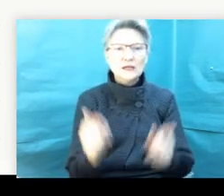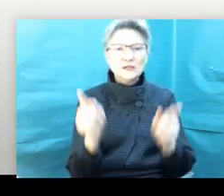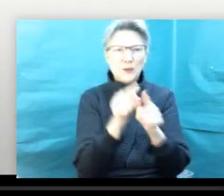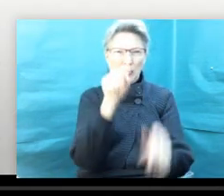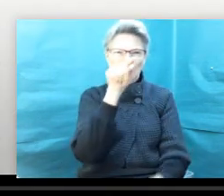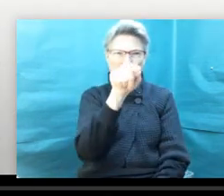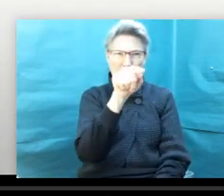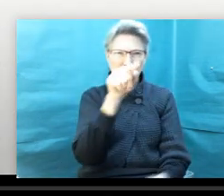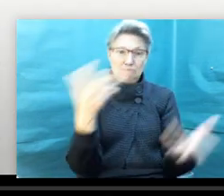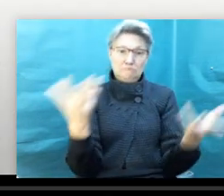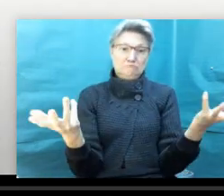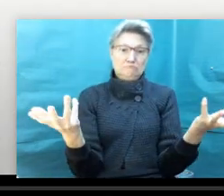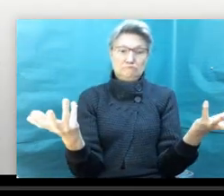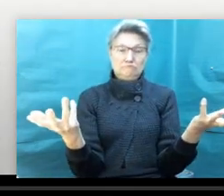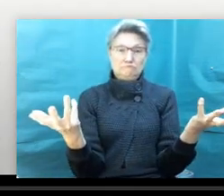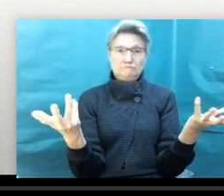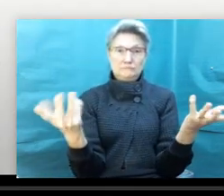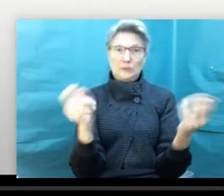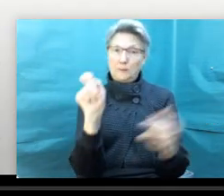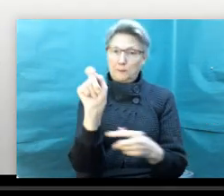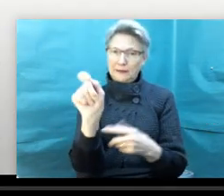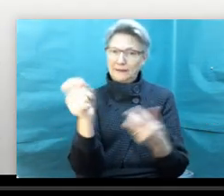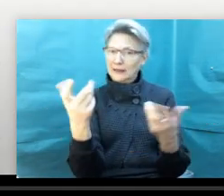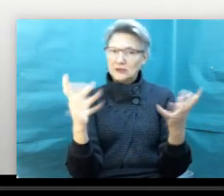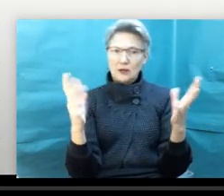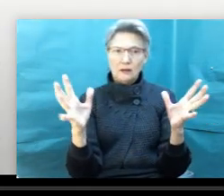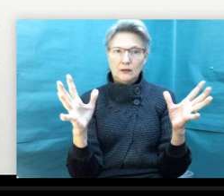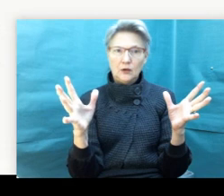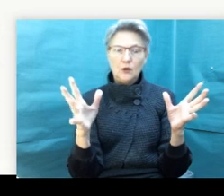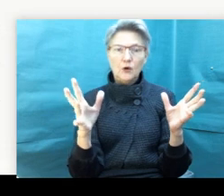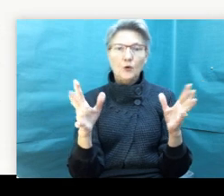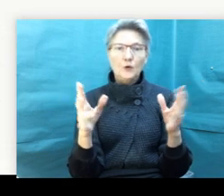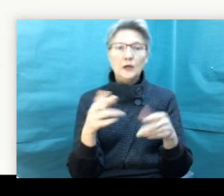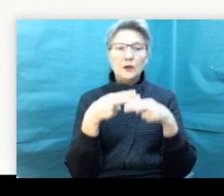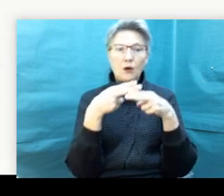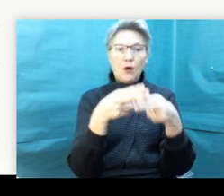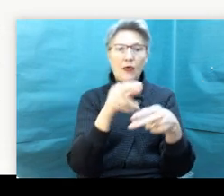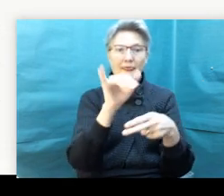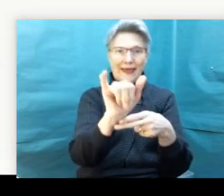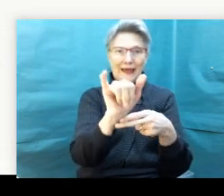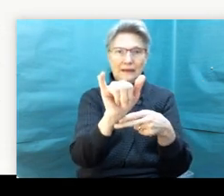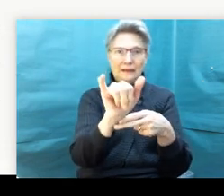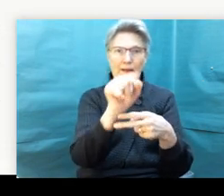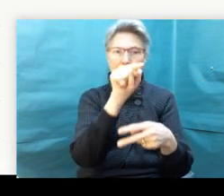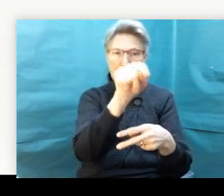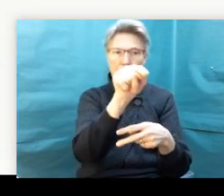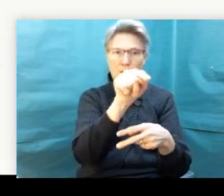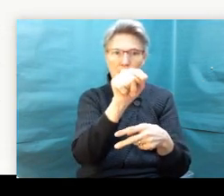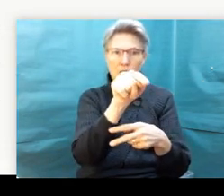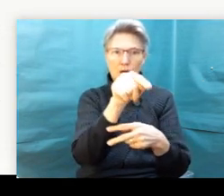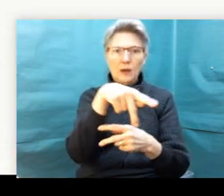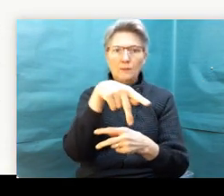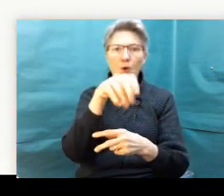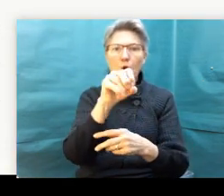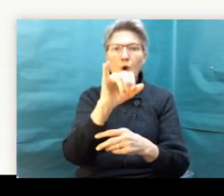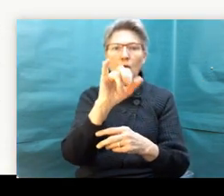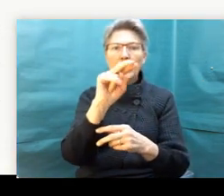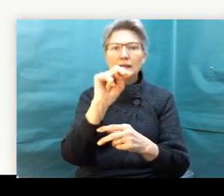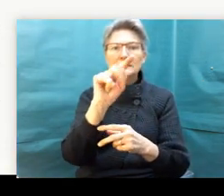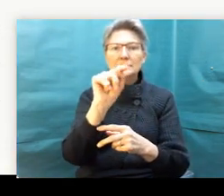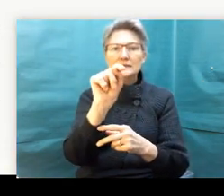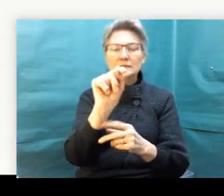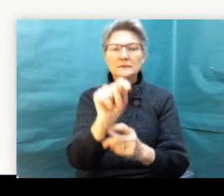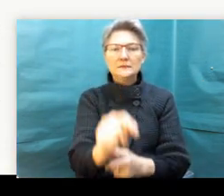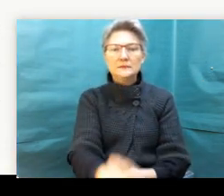like a little dot. We refer, and here we have a little chart I'm going to enlarge. So we refer to